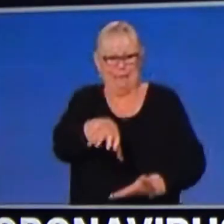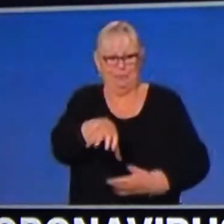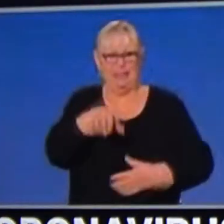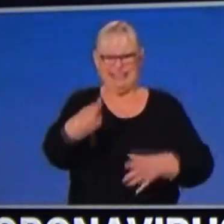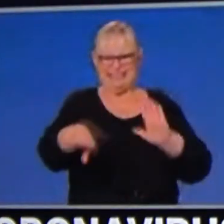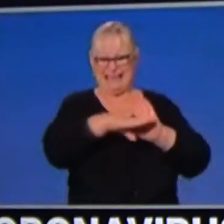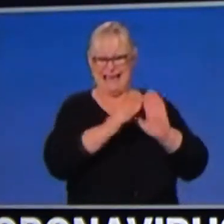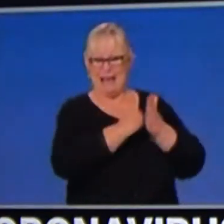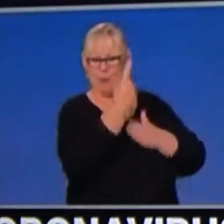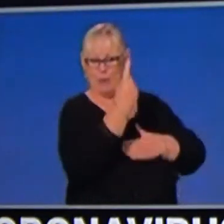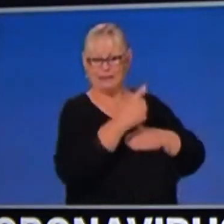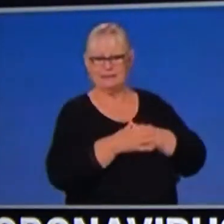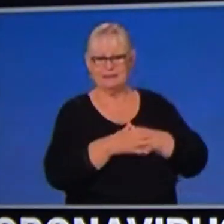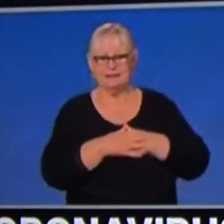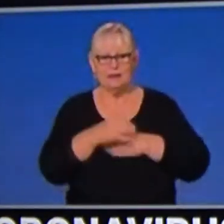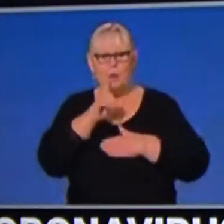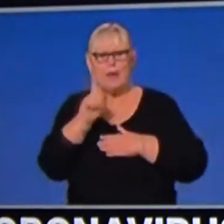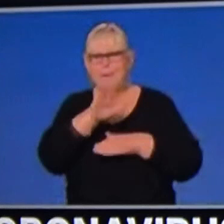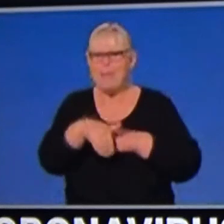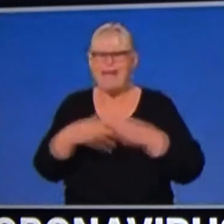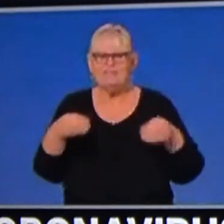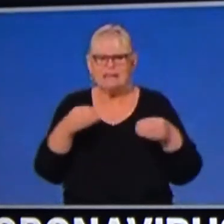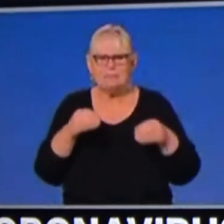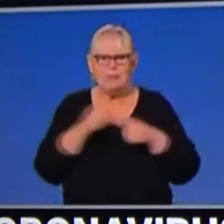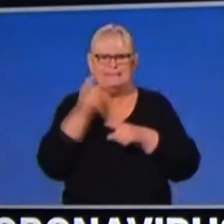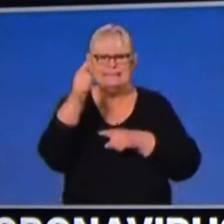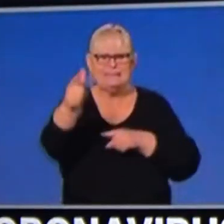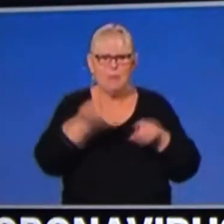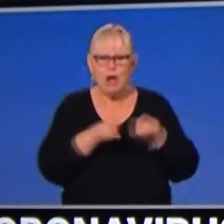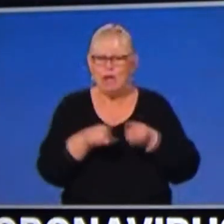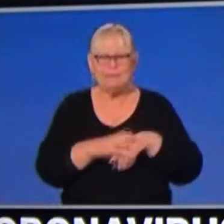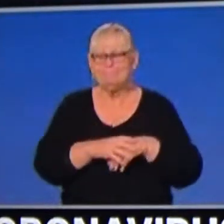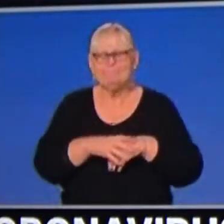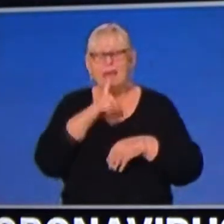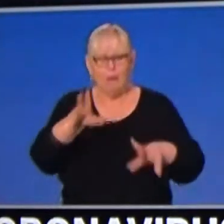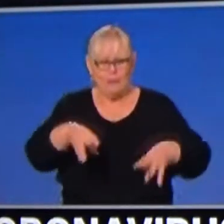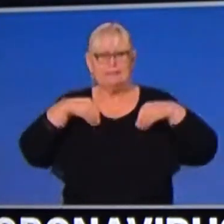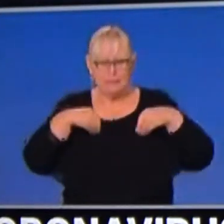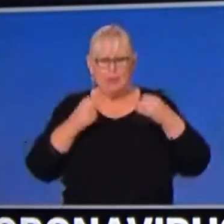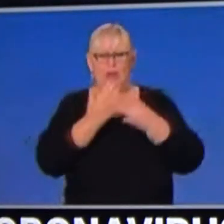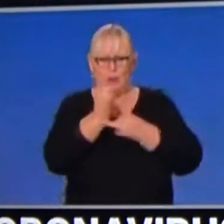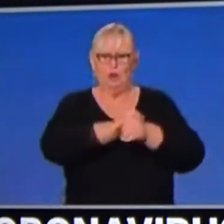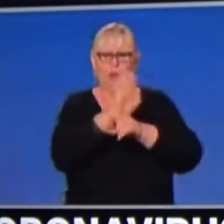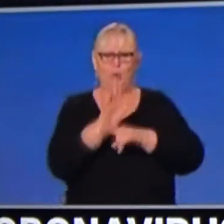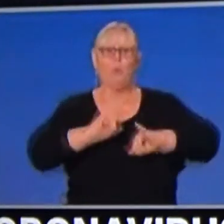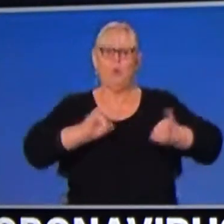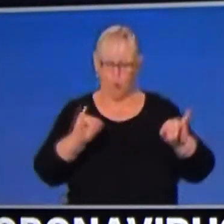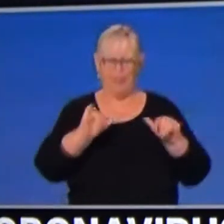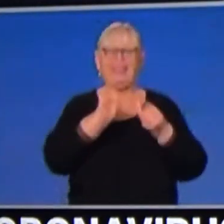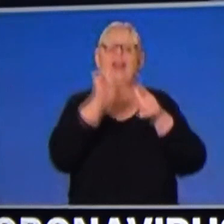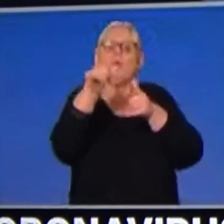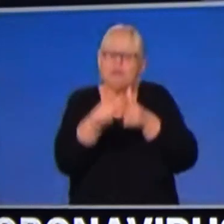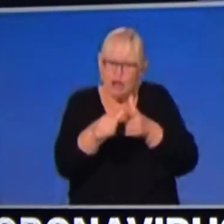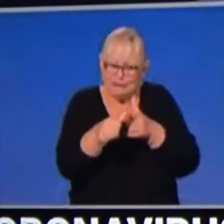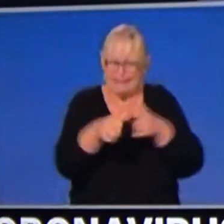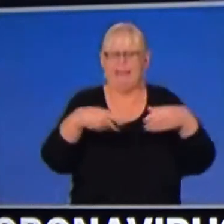1. Flexible and distance learning. Well, it says that it is accepted that during the COVID-19 crisis, alternative flexible remote delivery